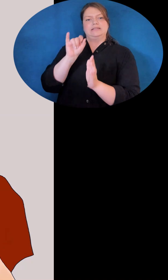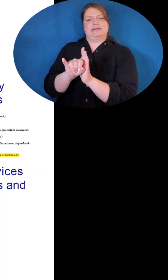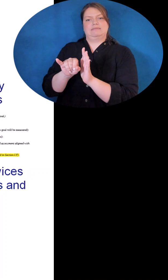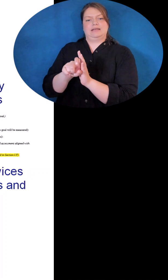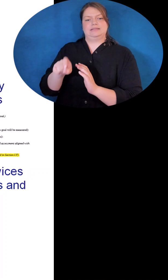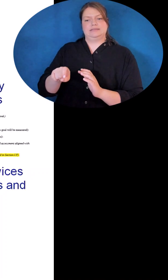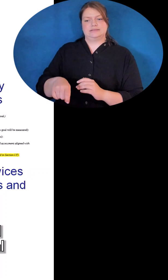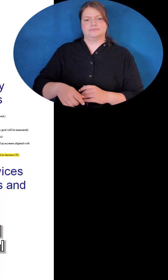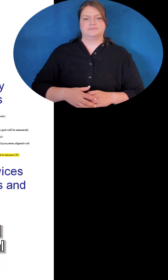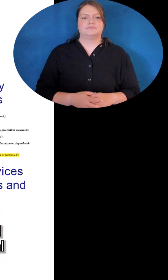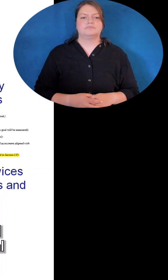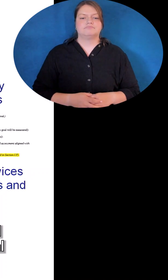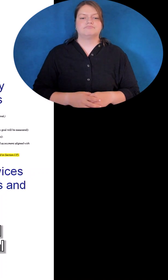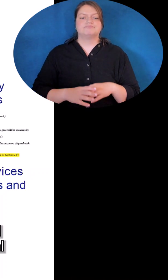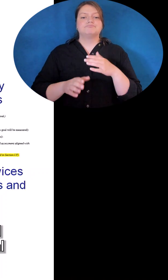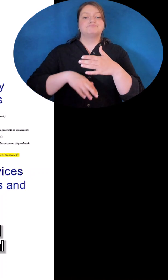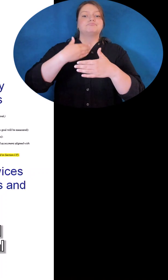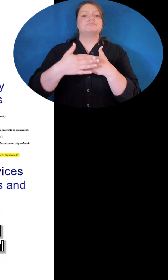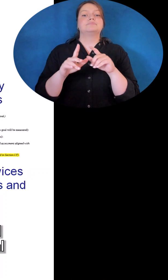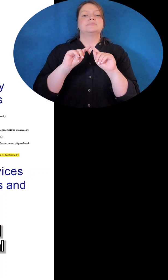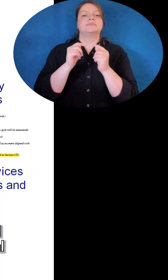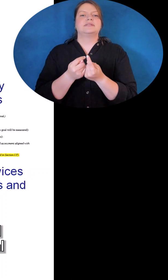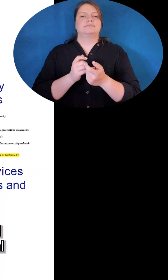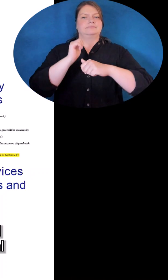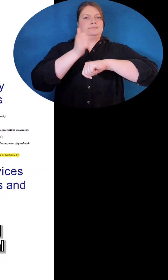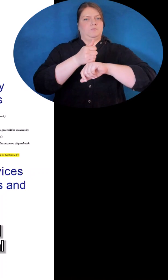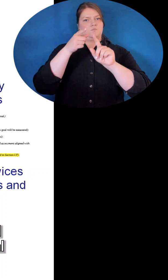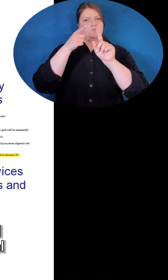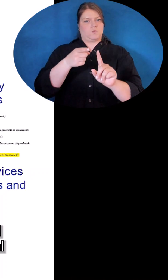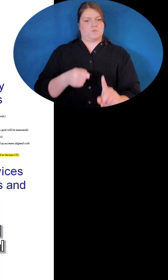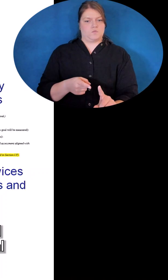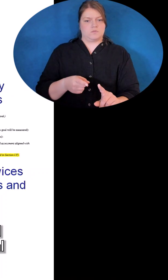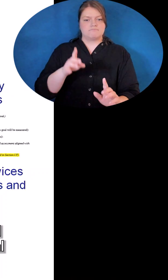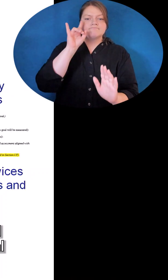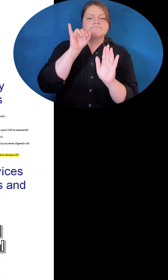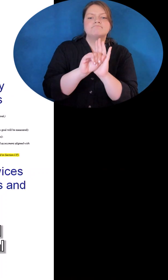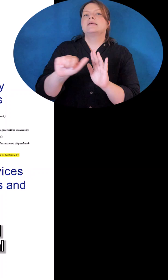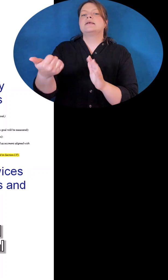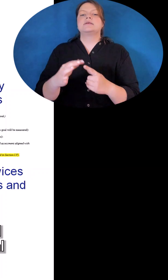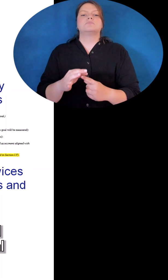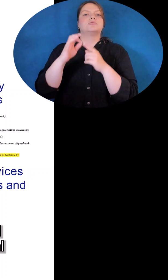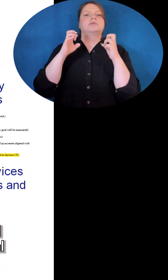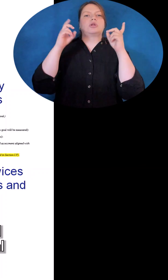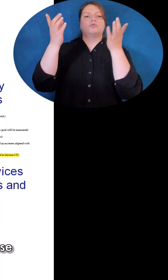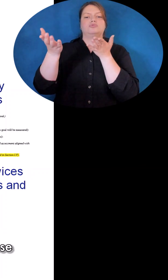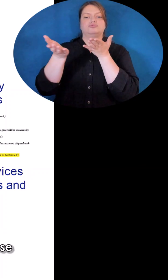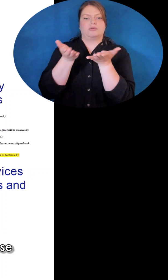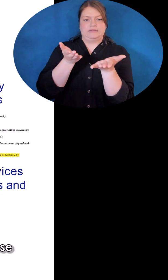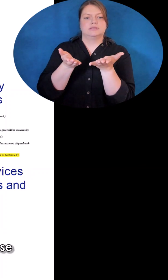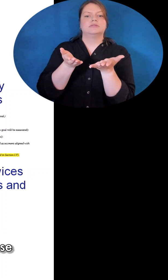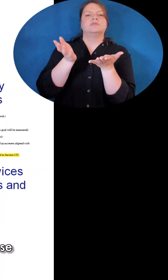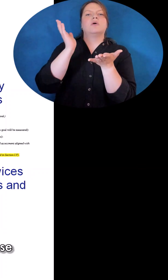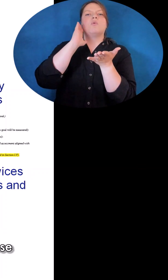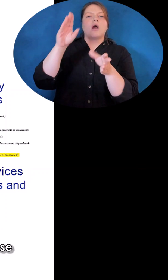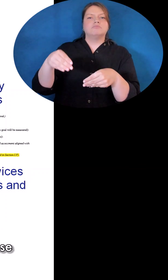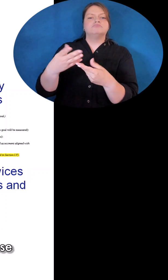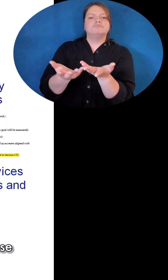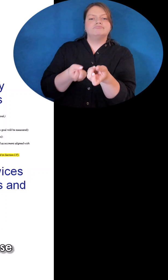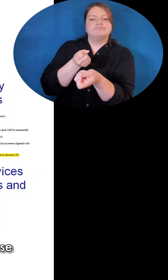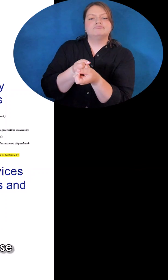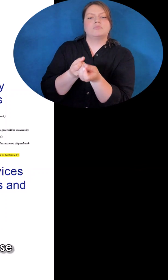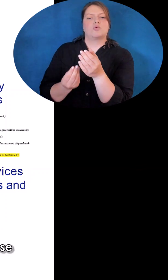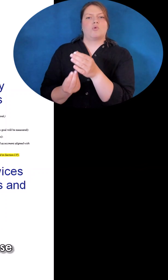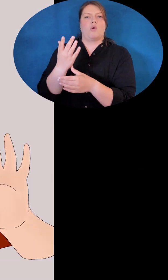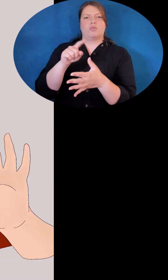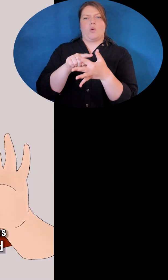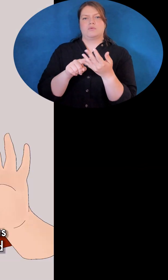need. Next, the team moved into goal setting and identified any special education services that would promote growth in these